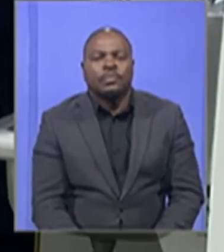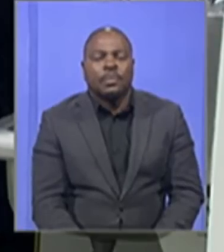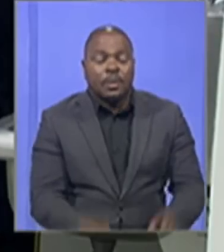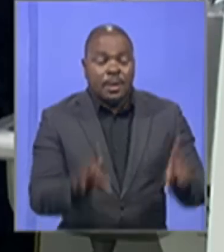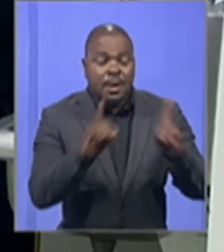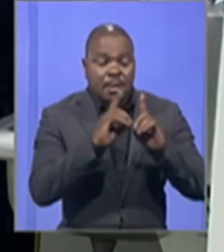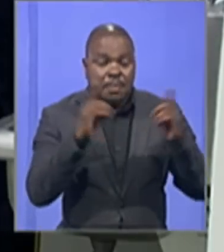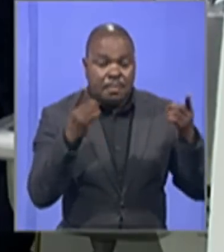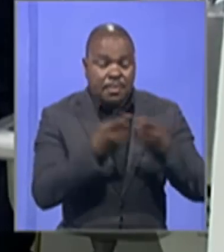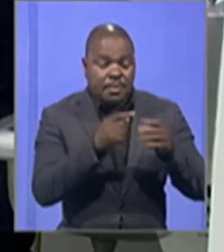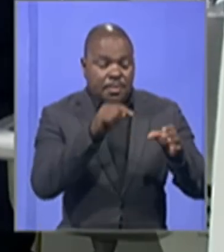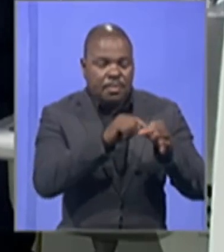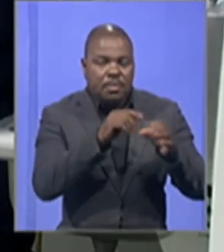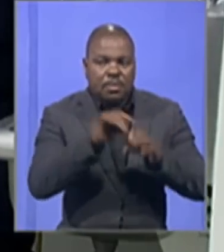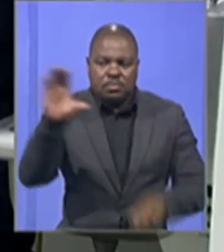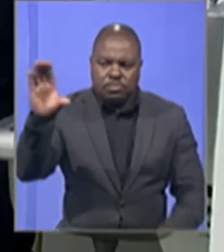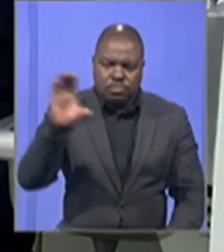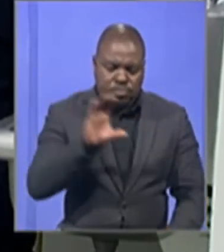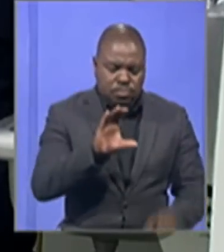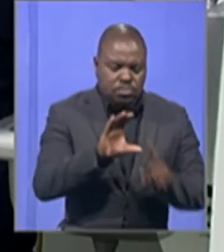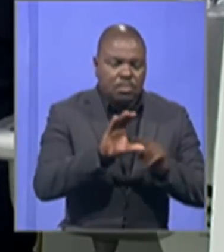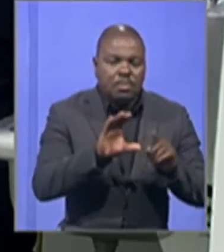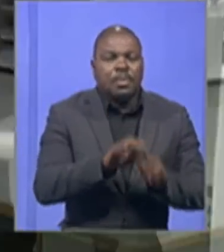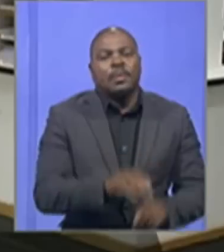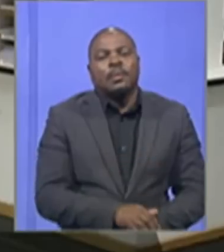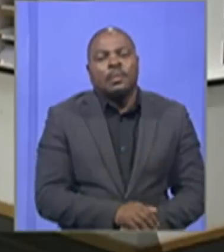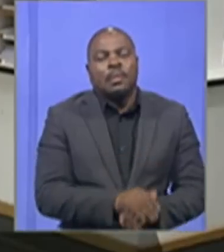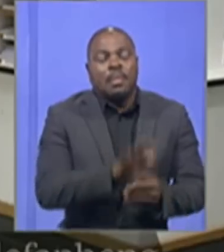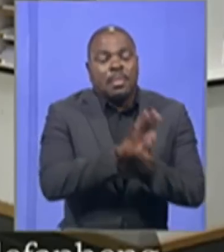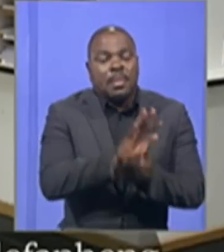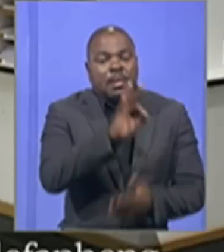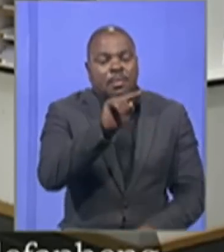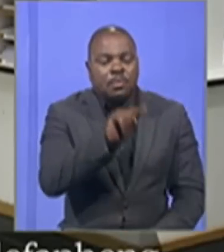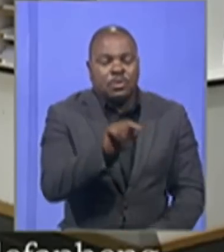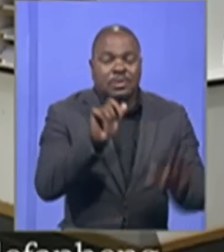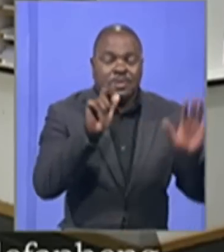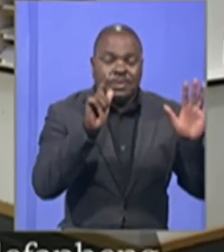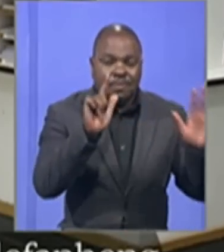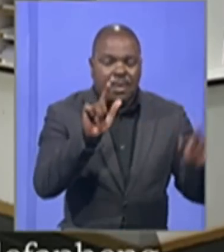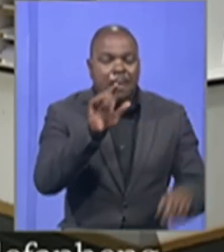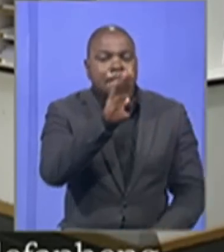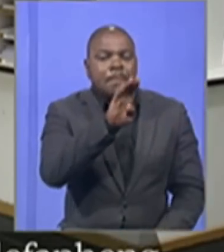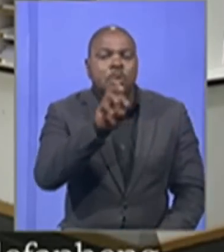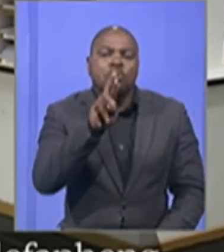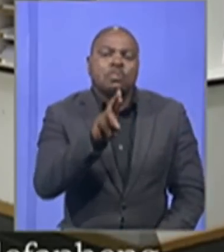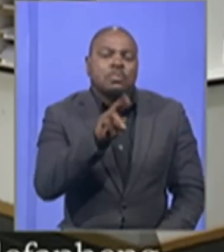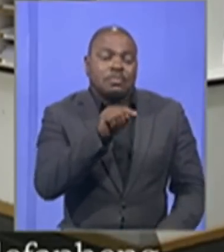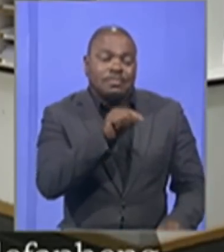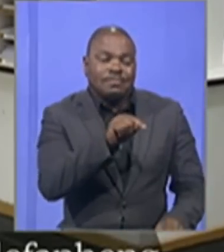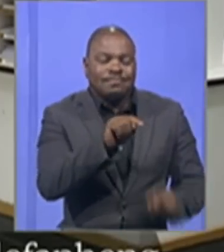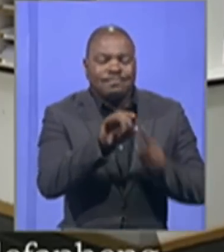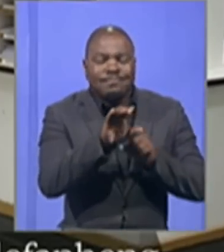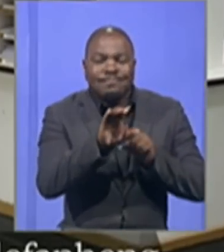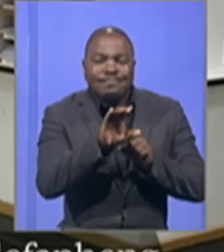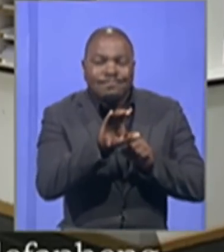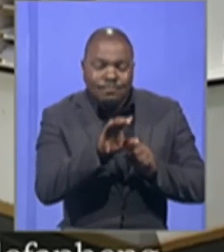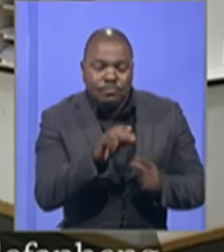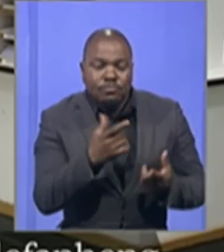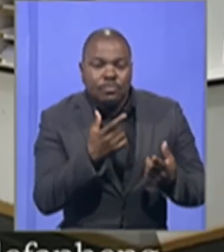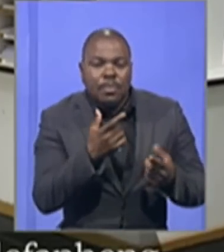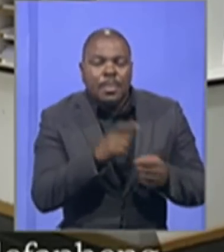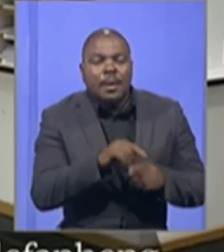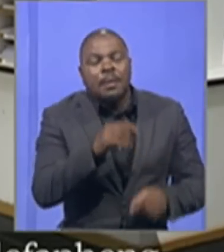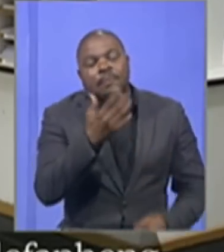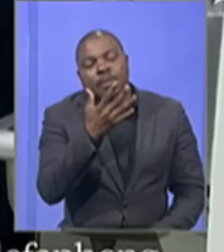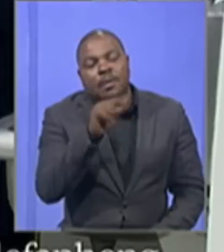Lefapha le behelletse ka thoko diranta tse dibilione tse 13.7 karolo e kgolo ya tekanyetso tsena ya dibilione